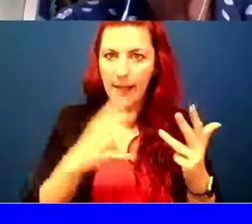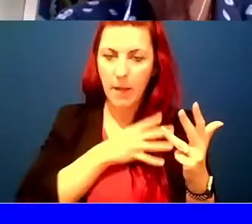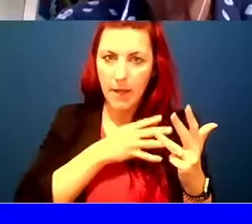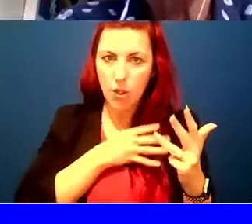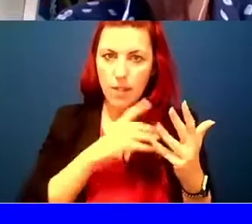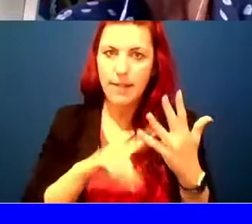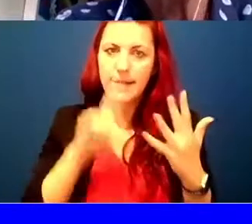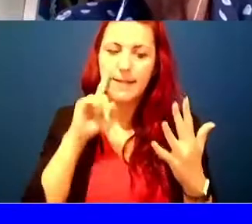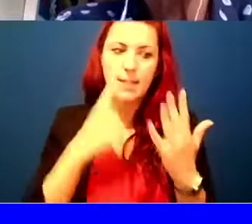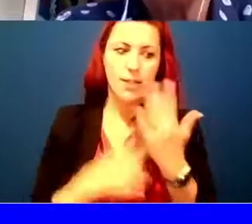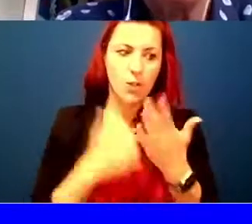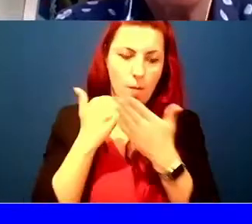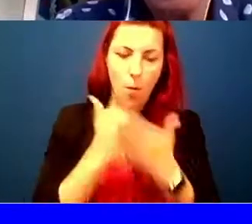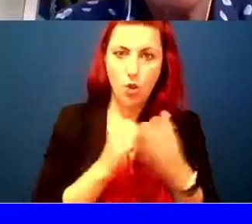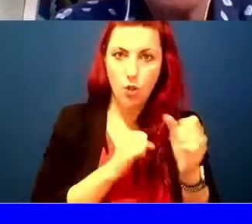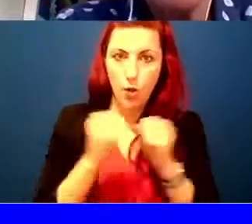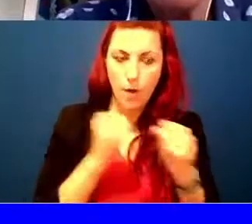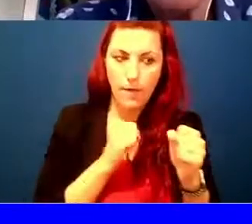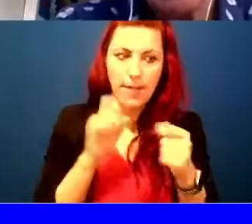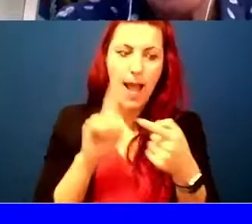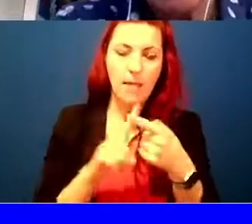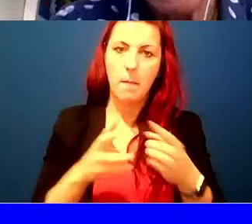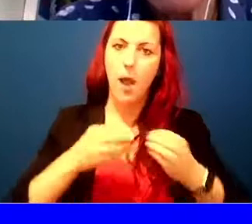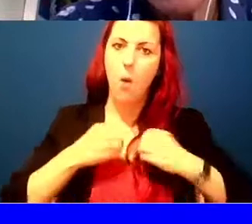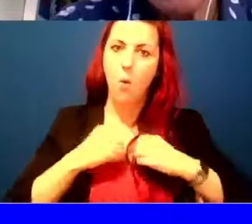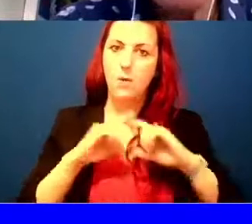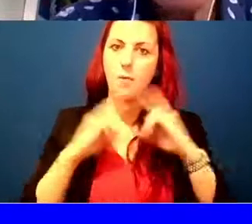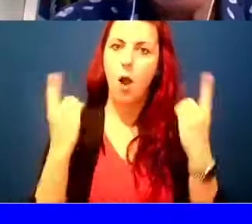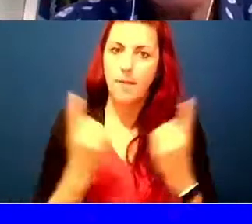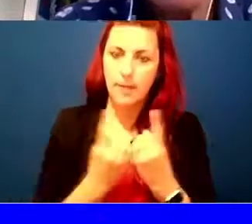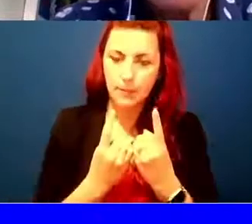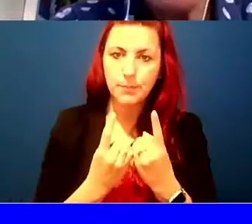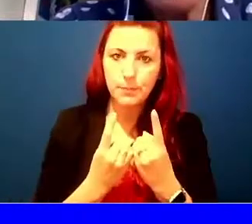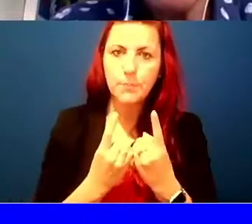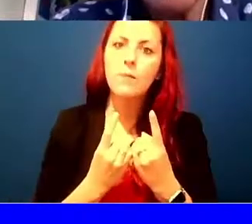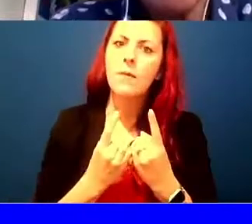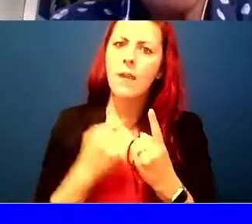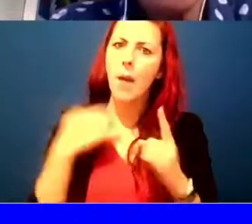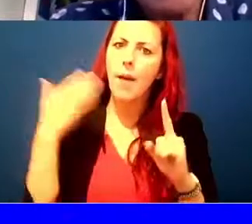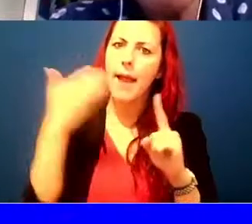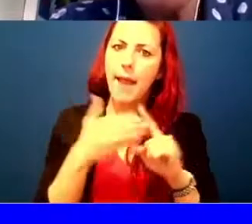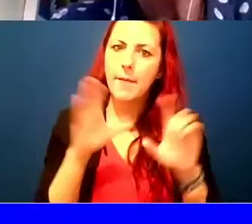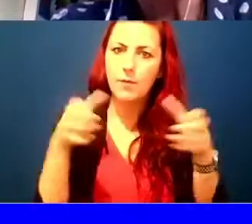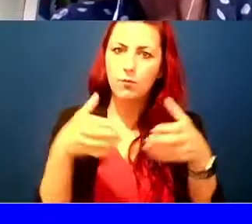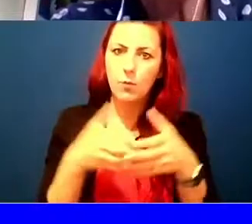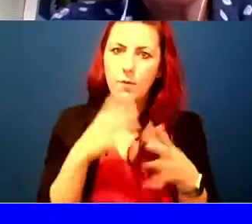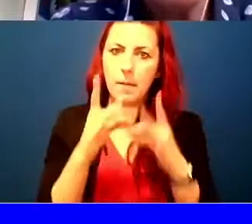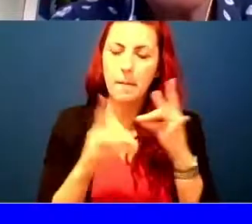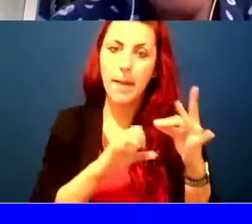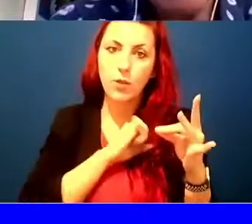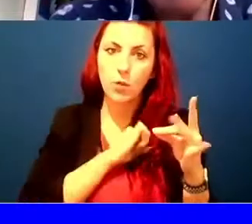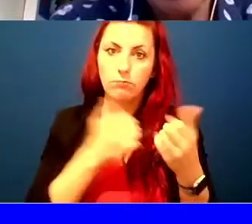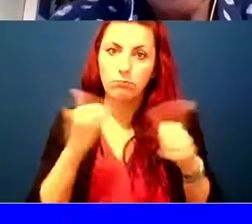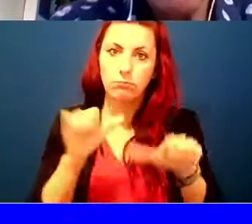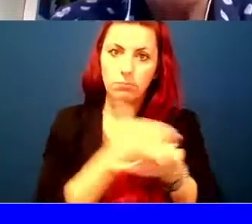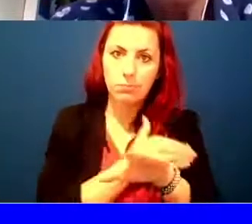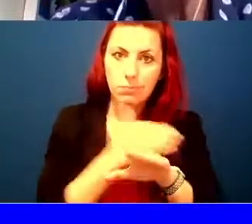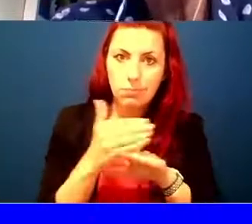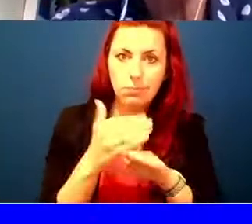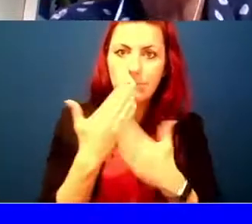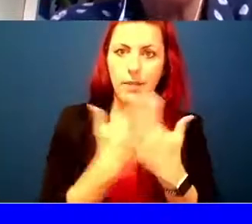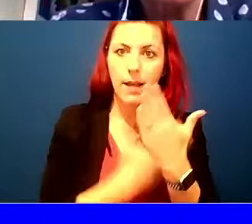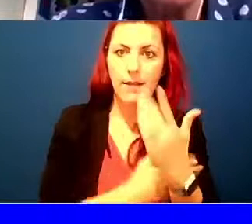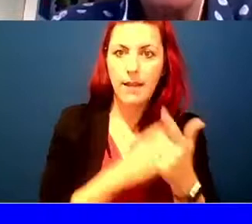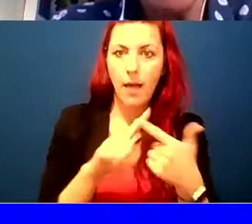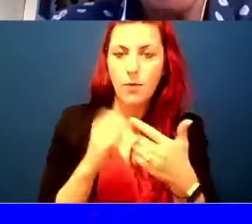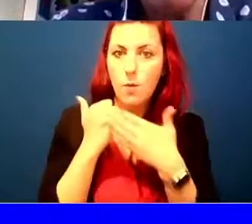Support Service, and my own department. Our aim as a group was to ensure that on commencement of the Act, the supports